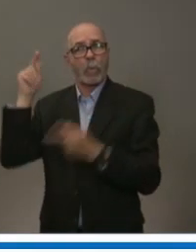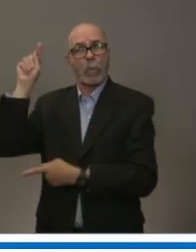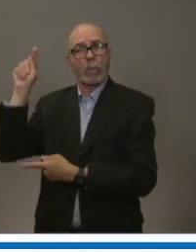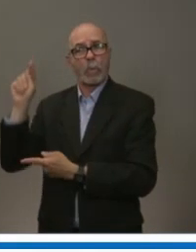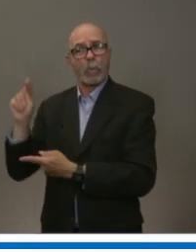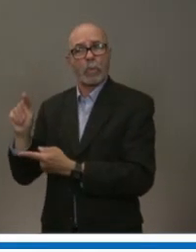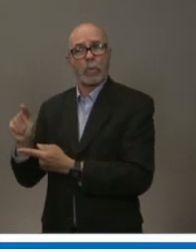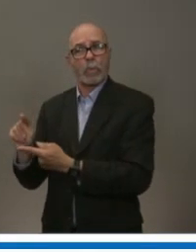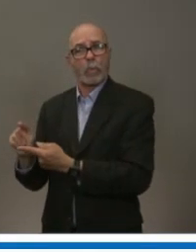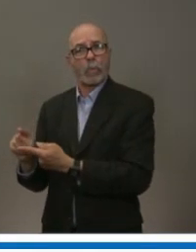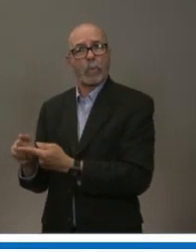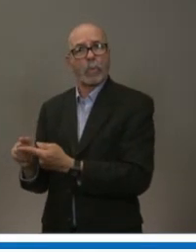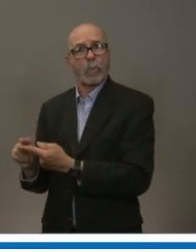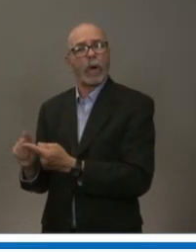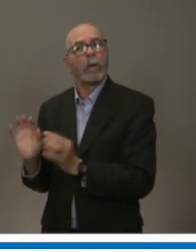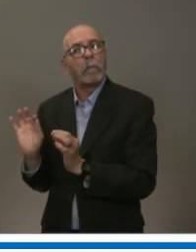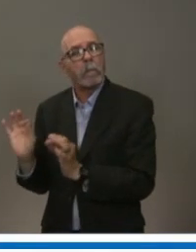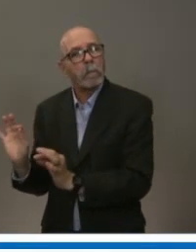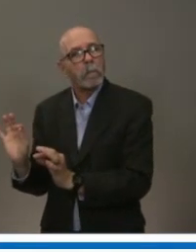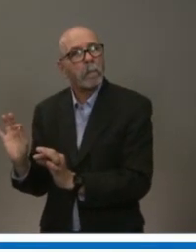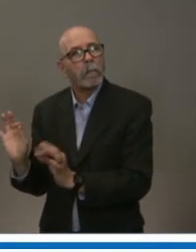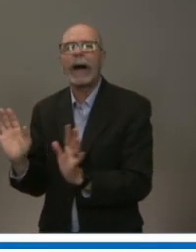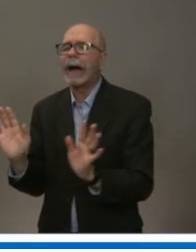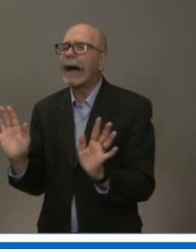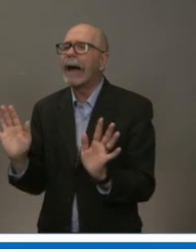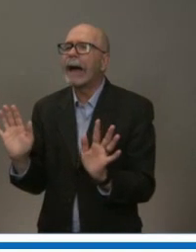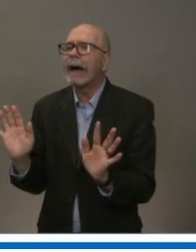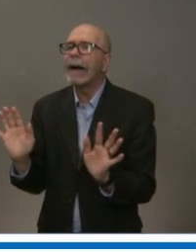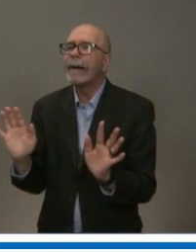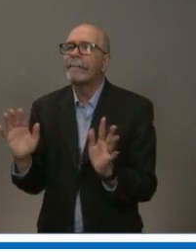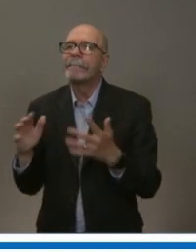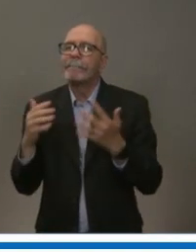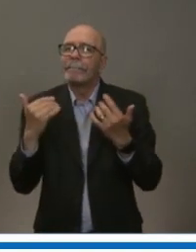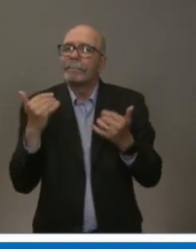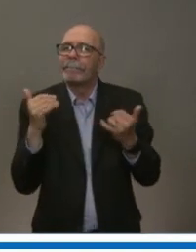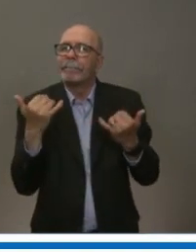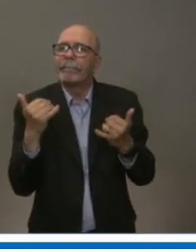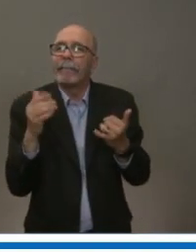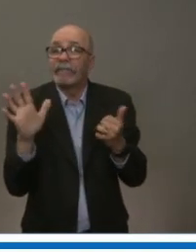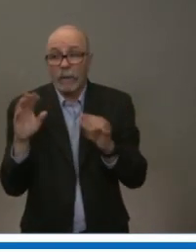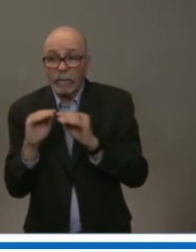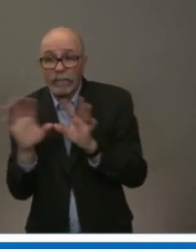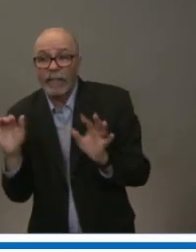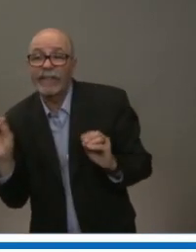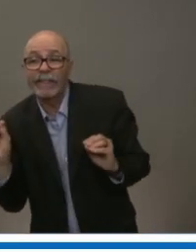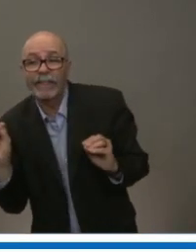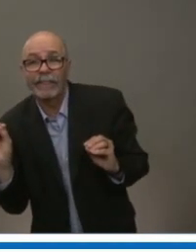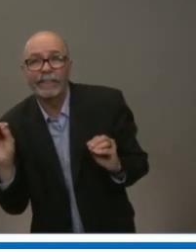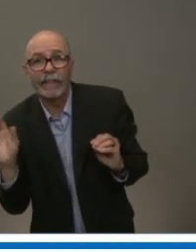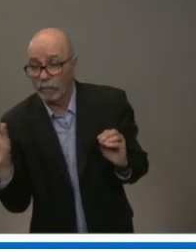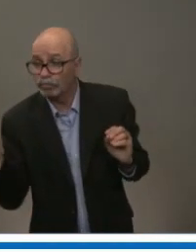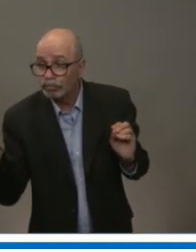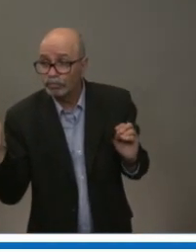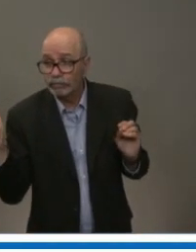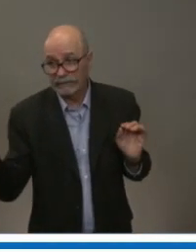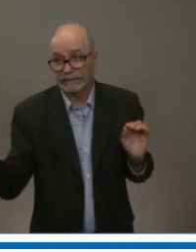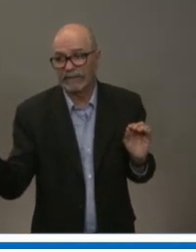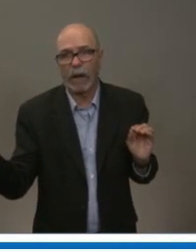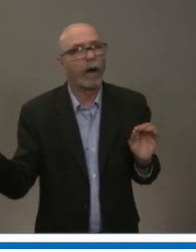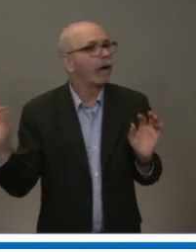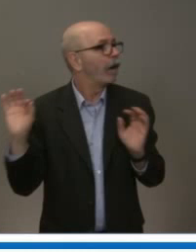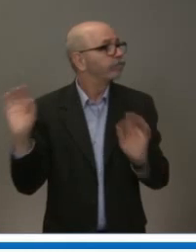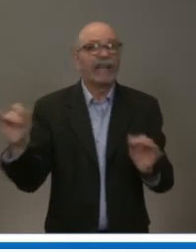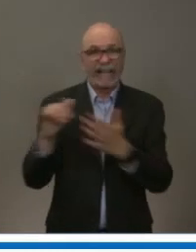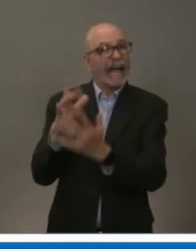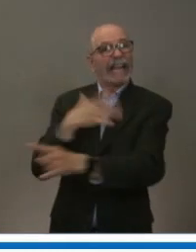very uncomplicated case to follow up because they have not been spreading this virus in the community, which is exactly what we want. So my point